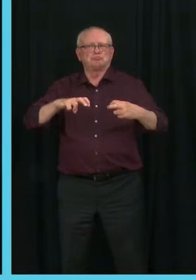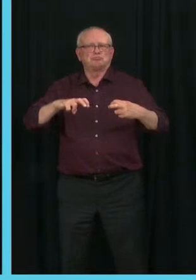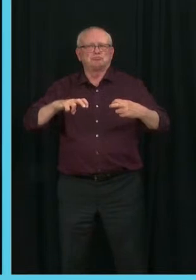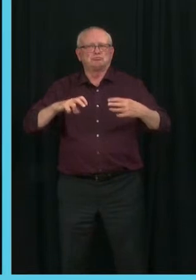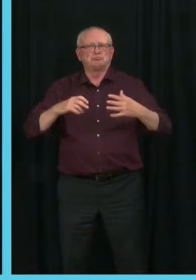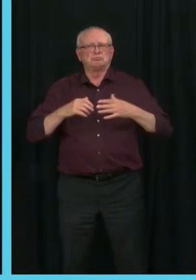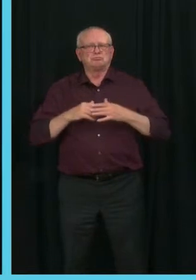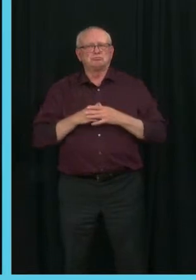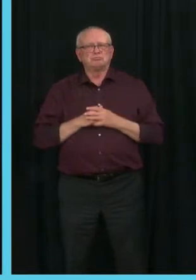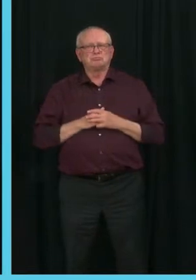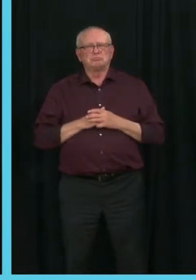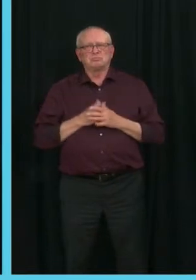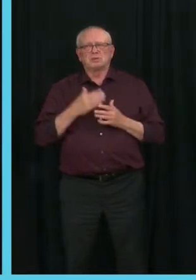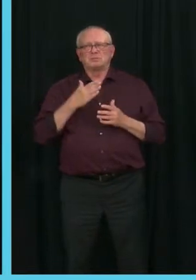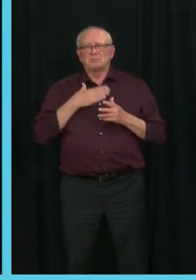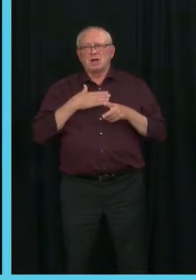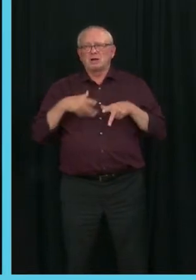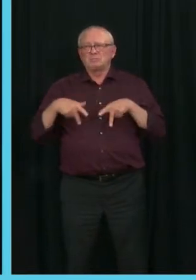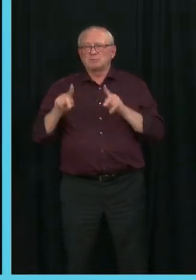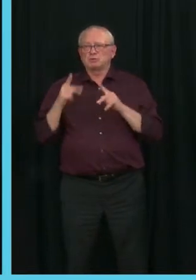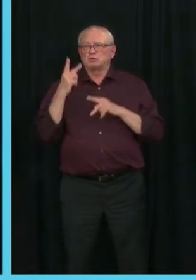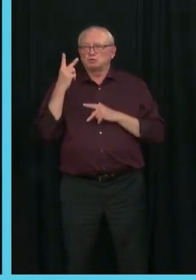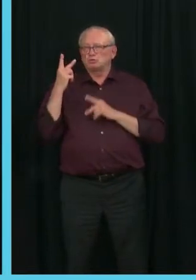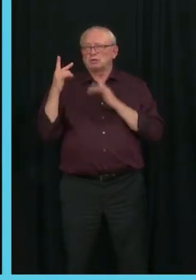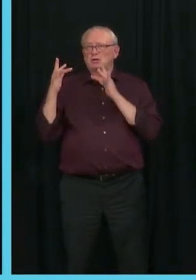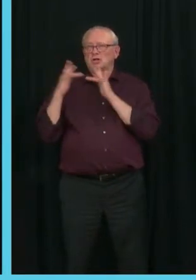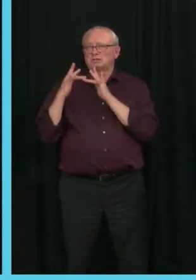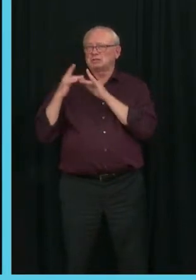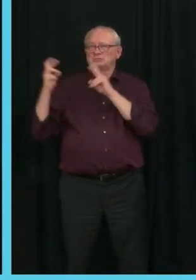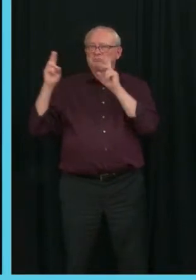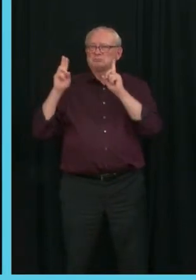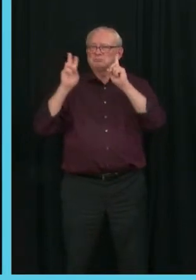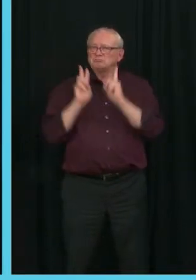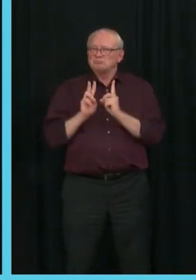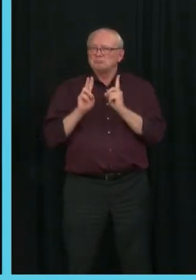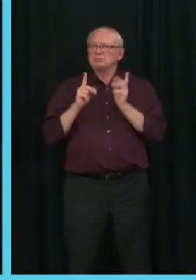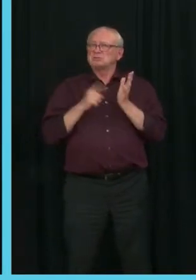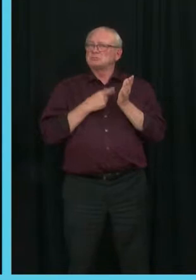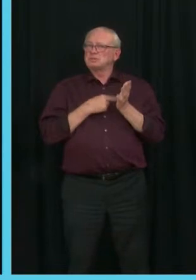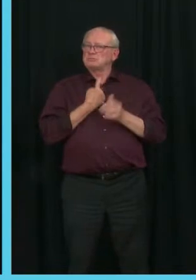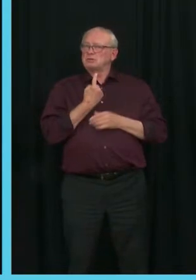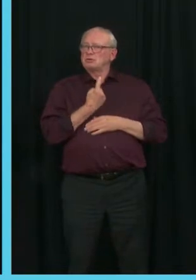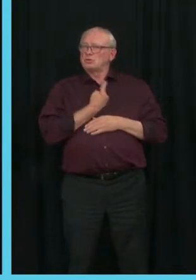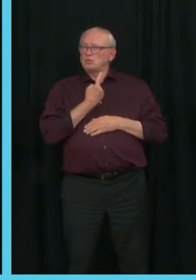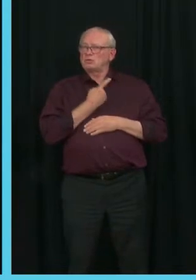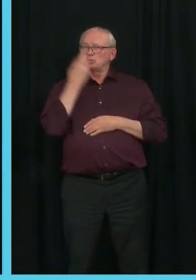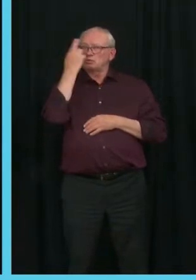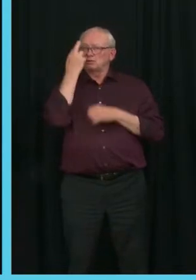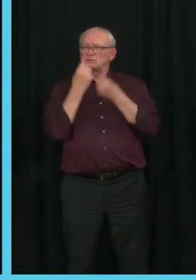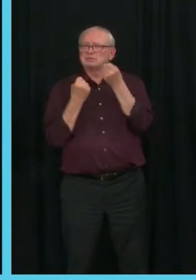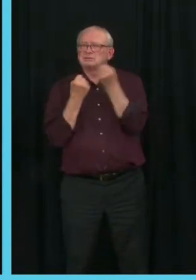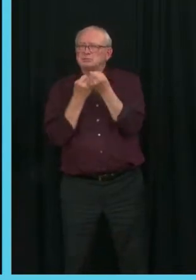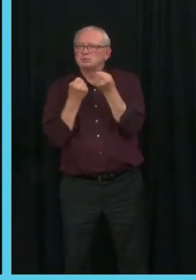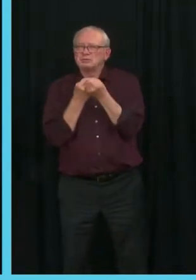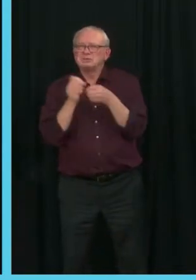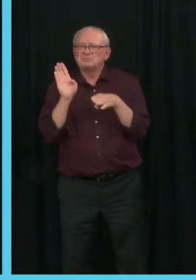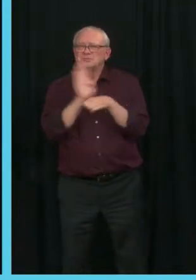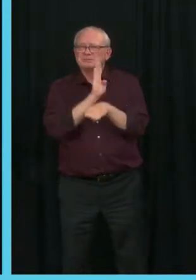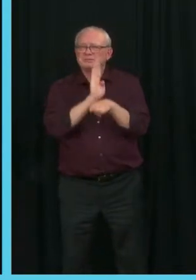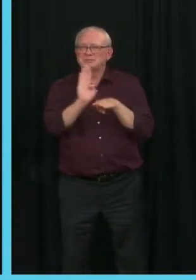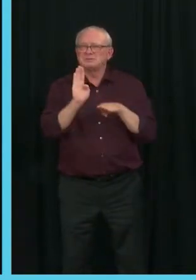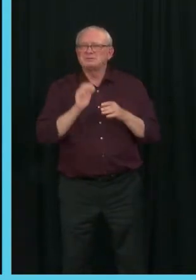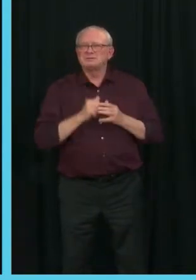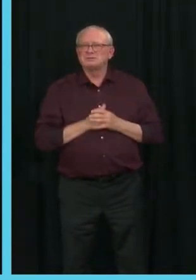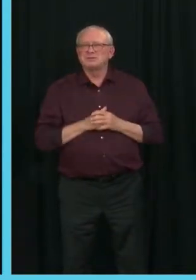designated close personal contacts or by myself to show some support for the industry during tough times, but the story